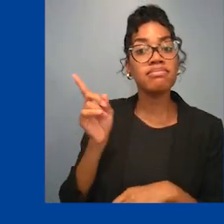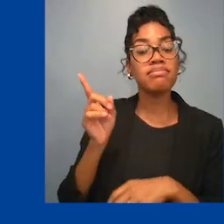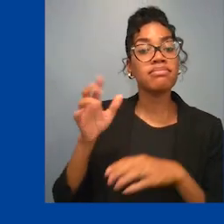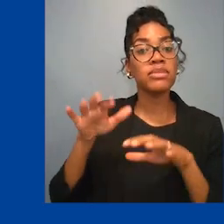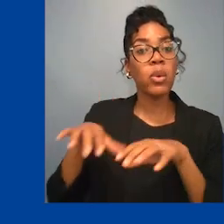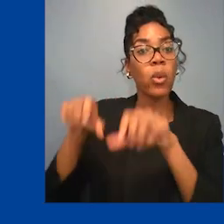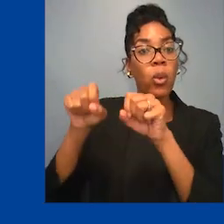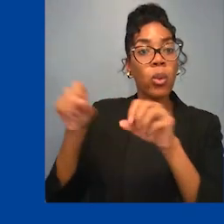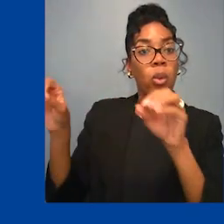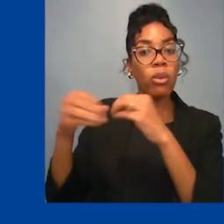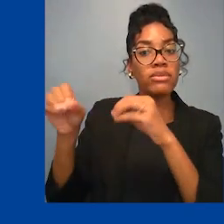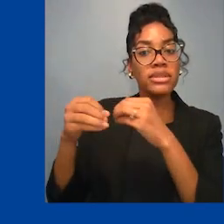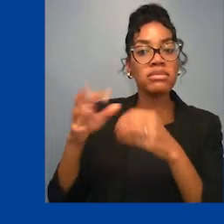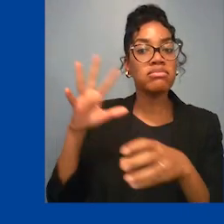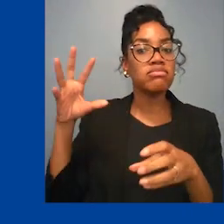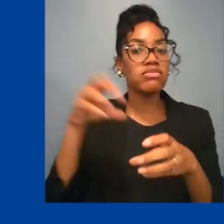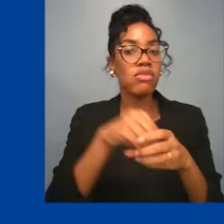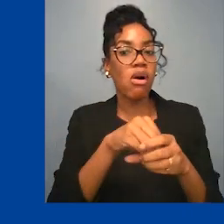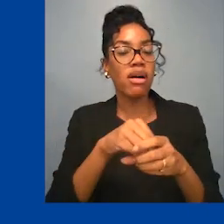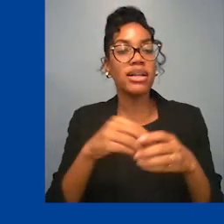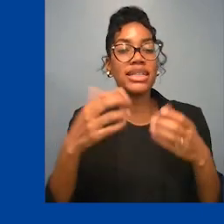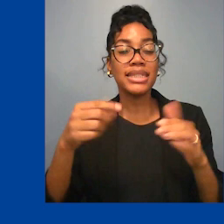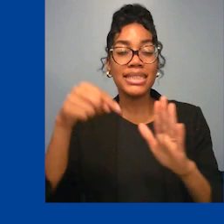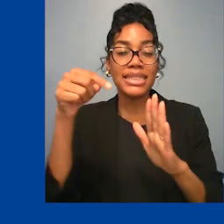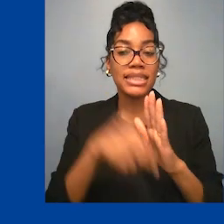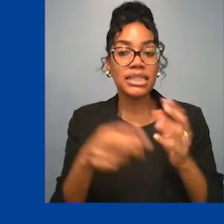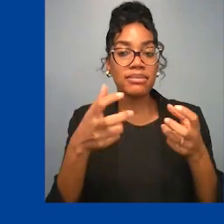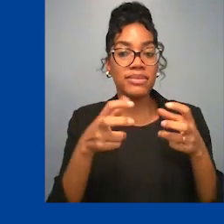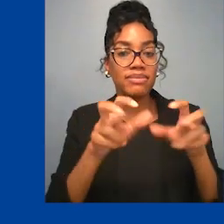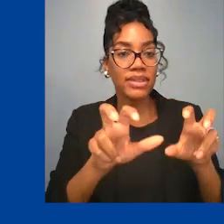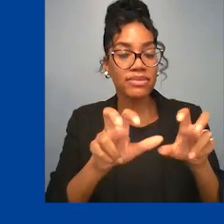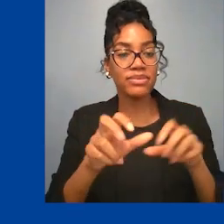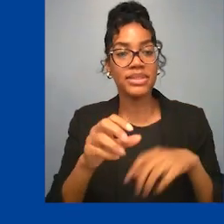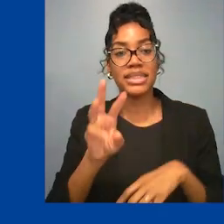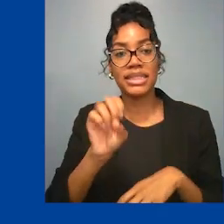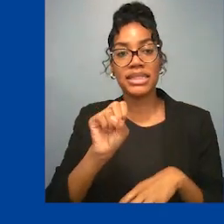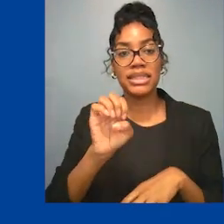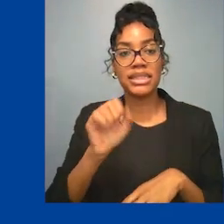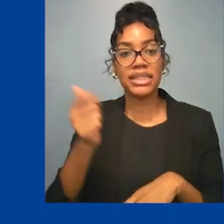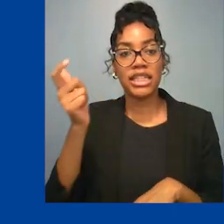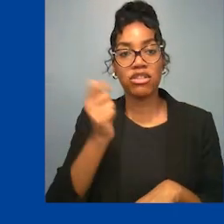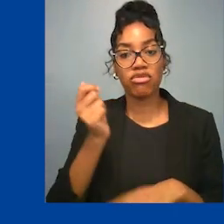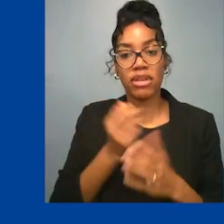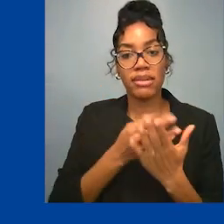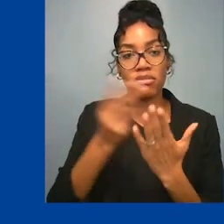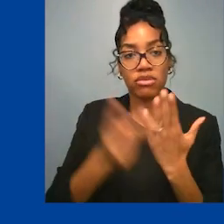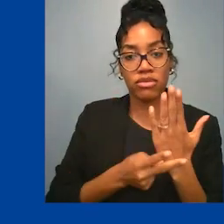topics, which may evolve during the year and may not always relate to ocean and Great Lakes.